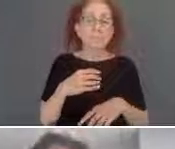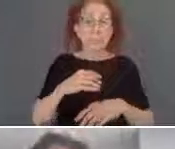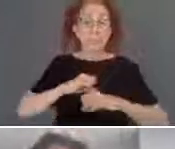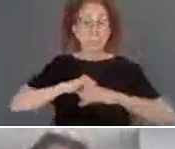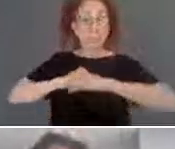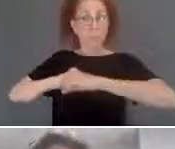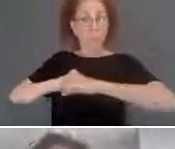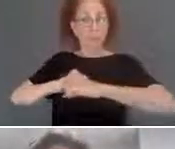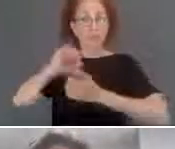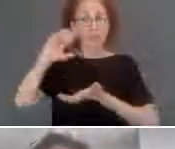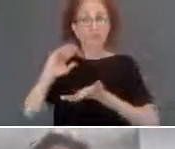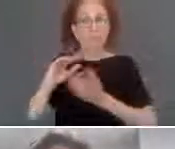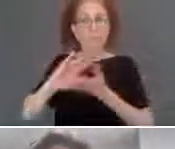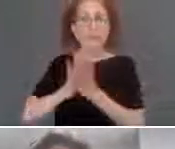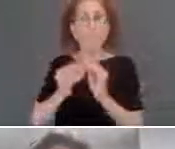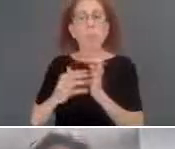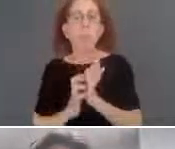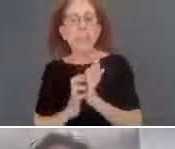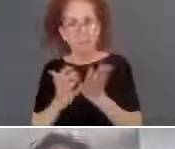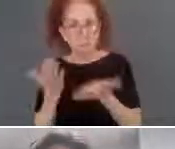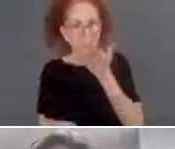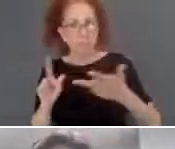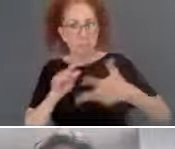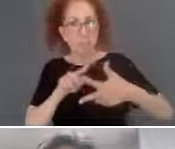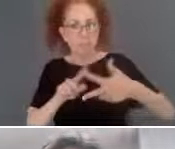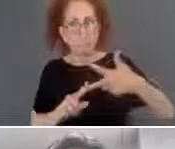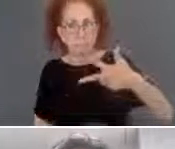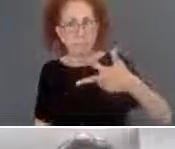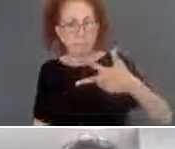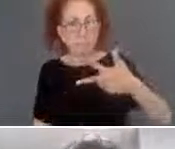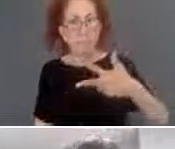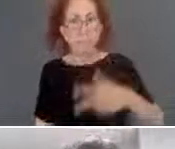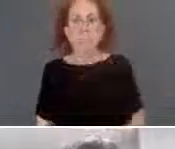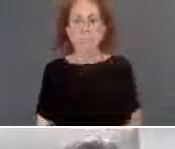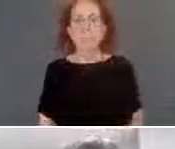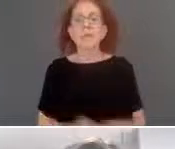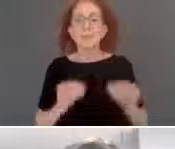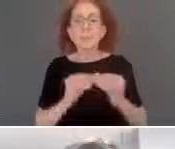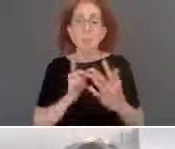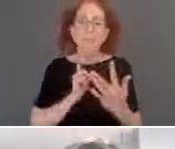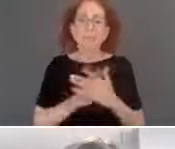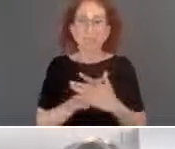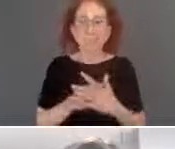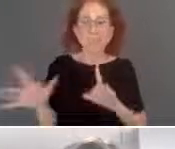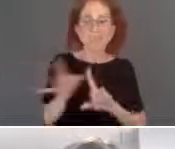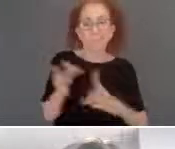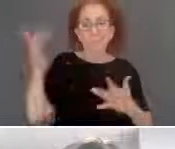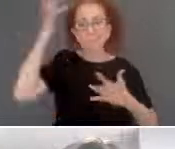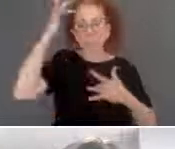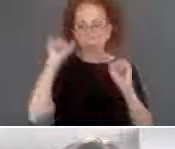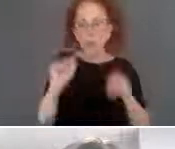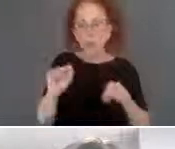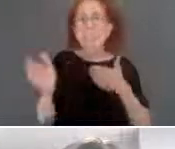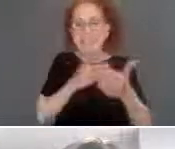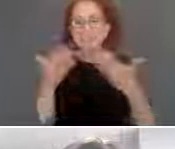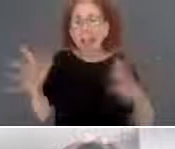to disease from previous infection or vaccination. So you may be more likely to get infected after vaccination